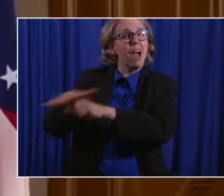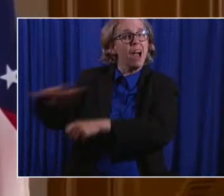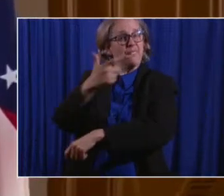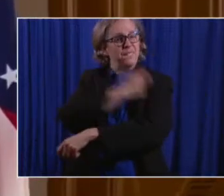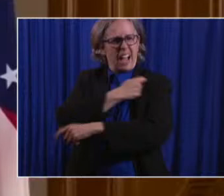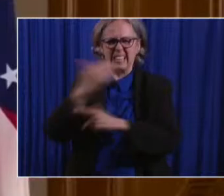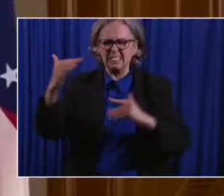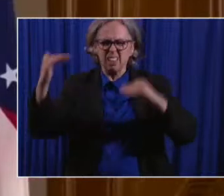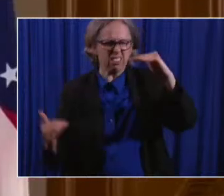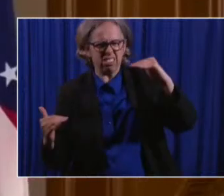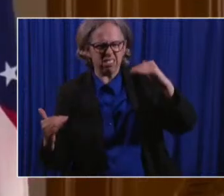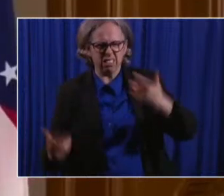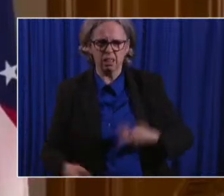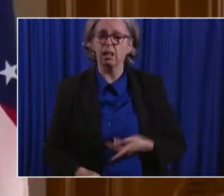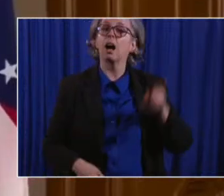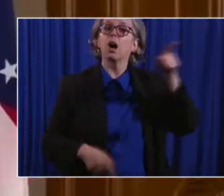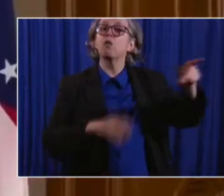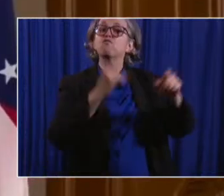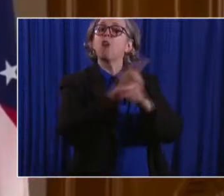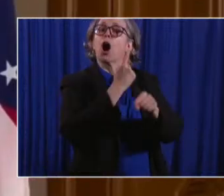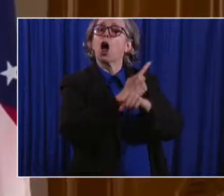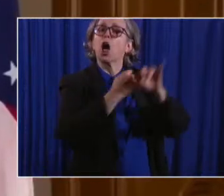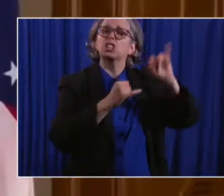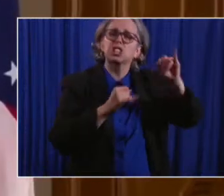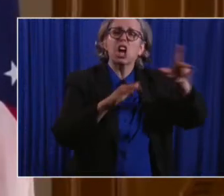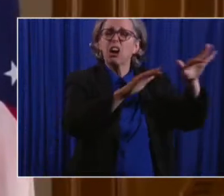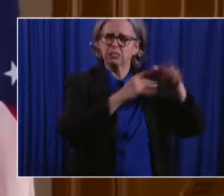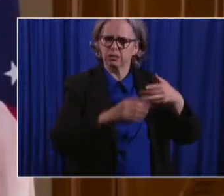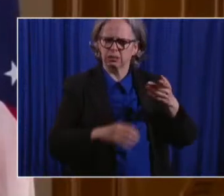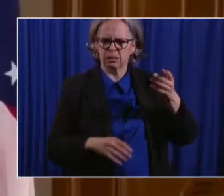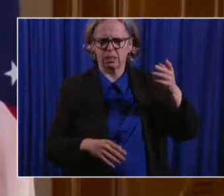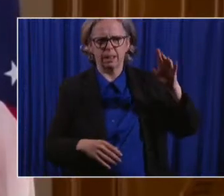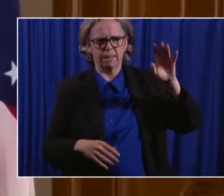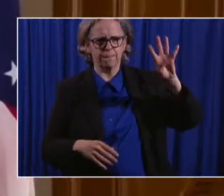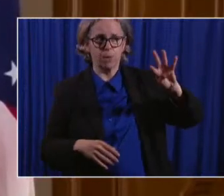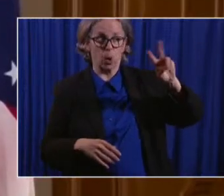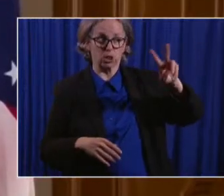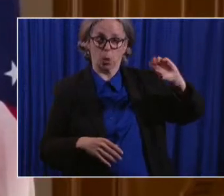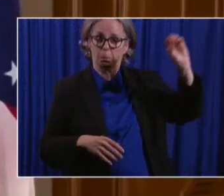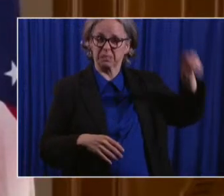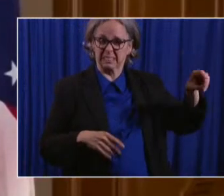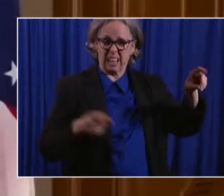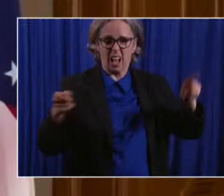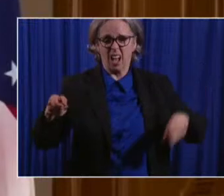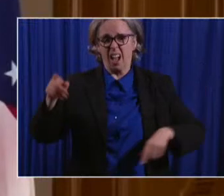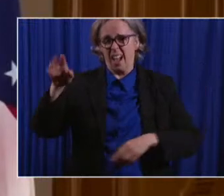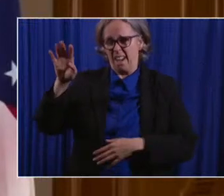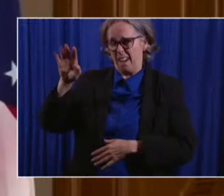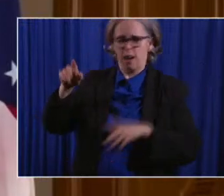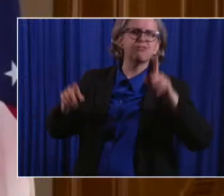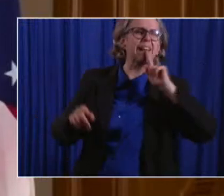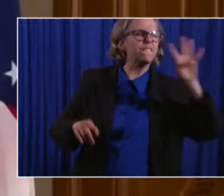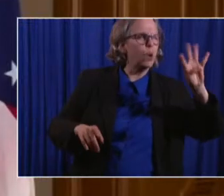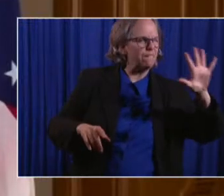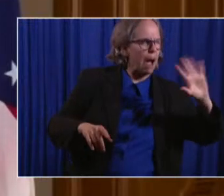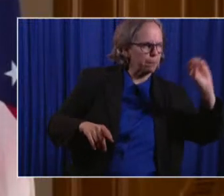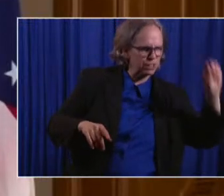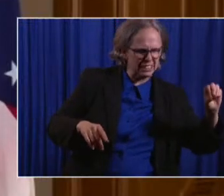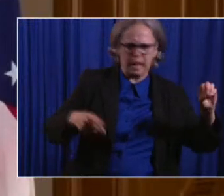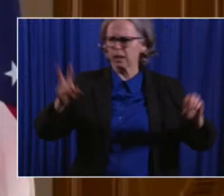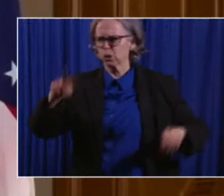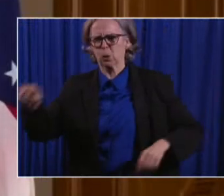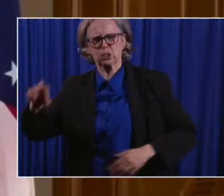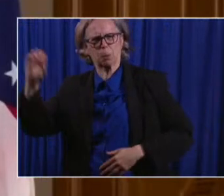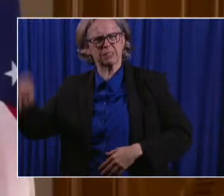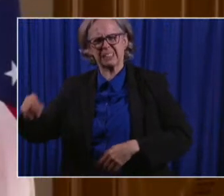42% compared to about 45%. So, 22% compared to approximately 45%. So 22%